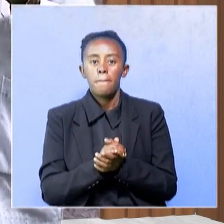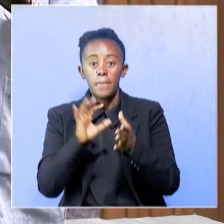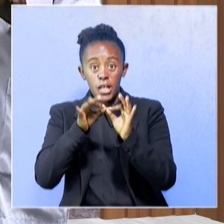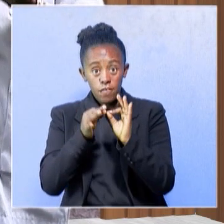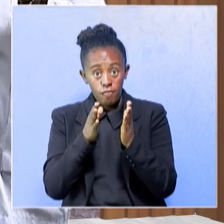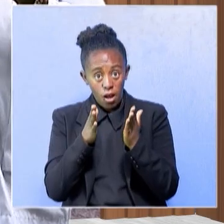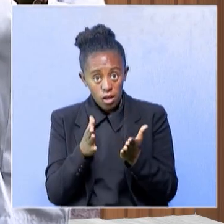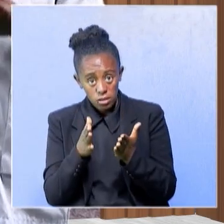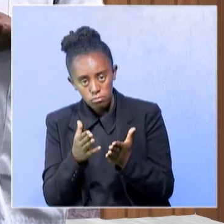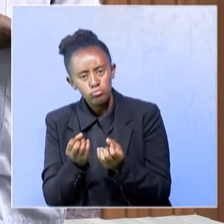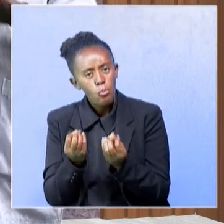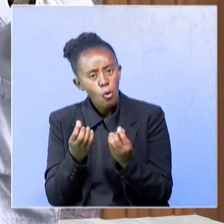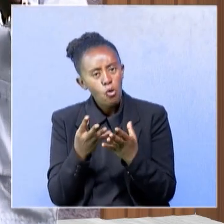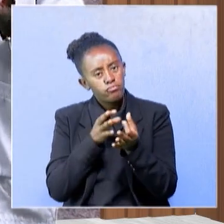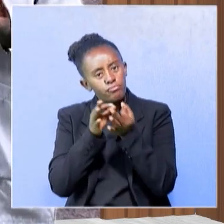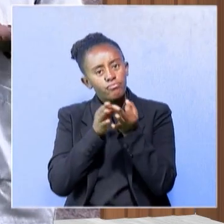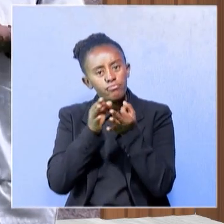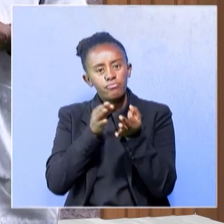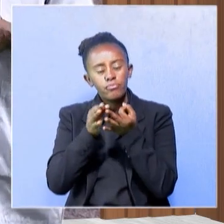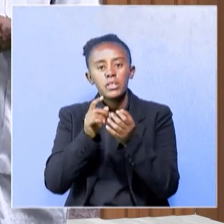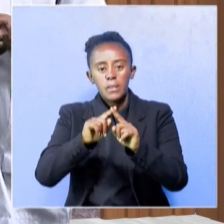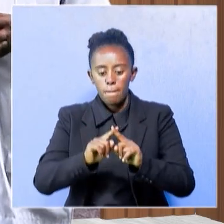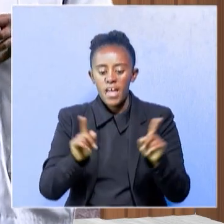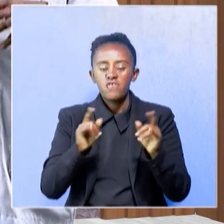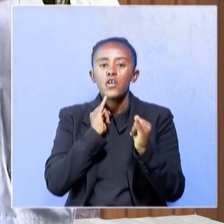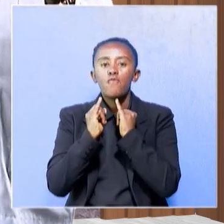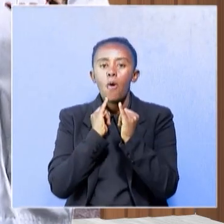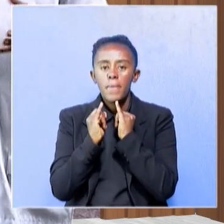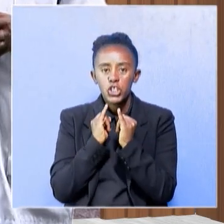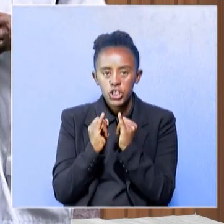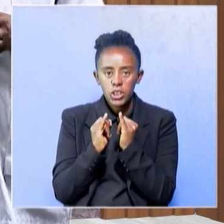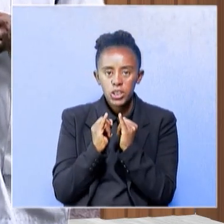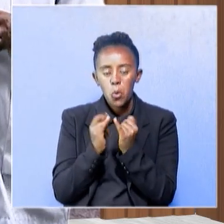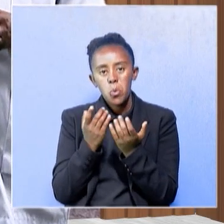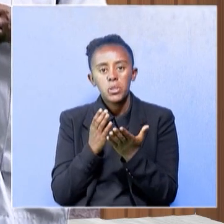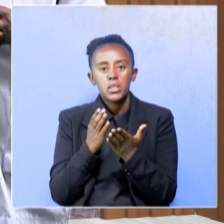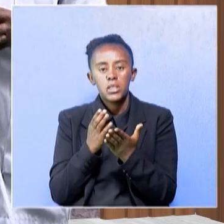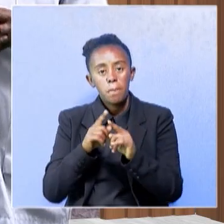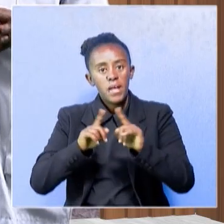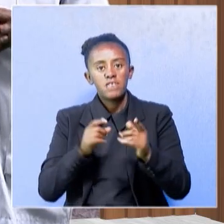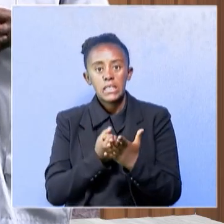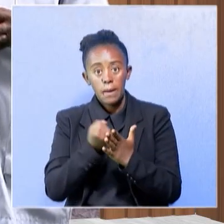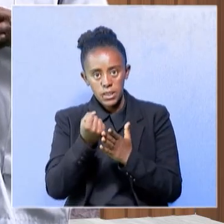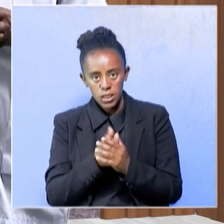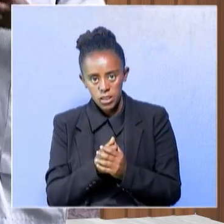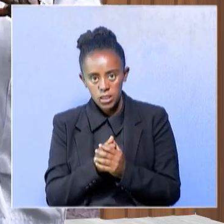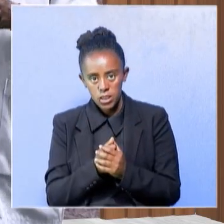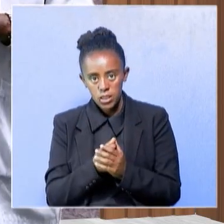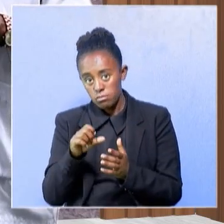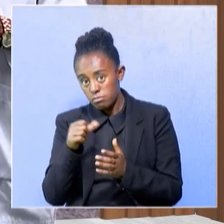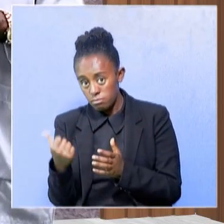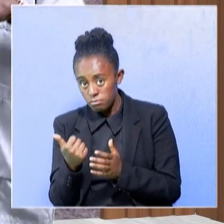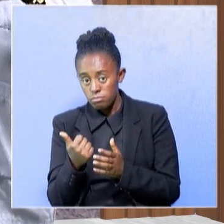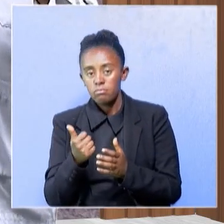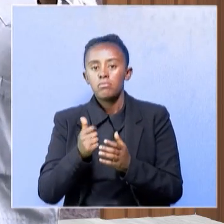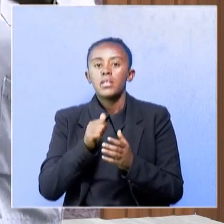clause more of tells about a specific information, a specific subject, whereas when it comes in